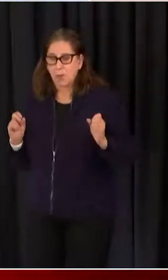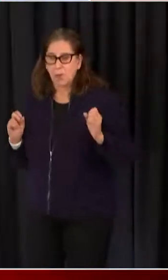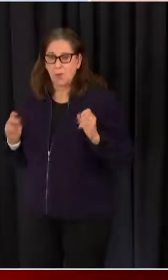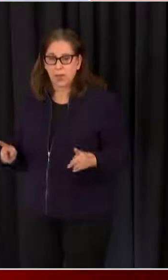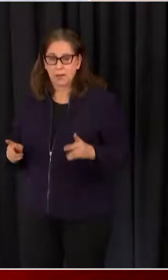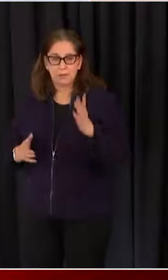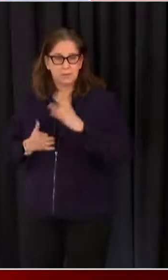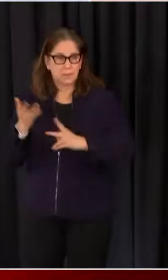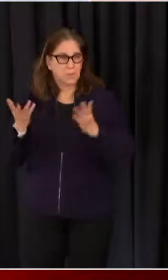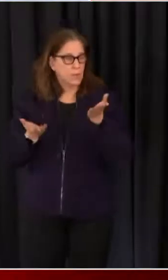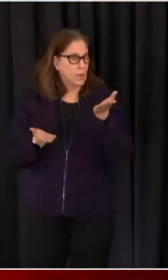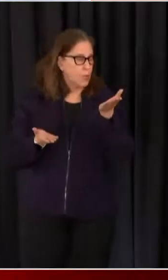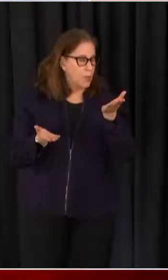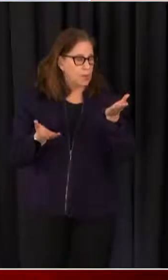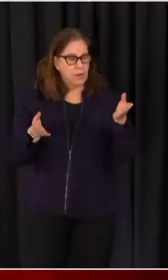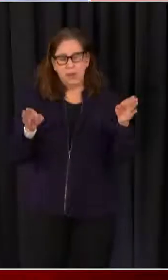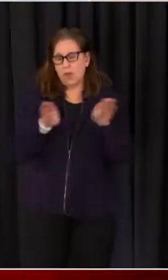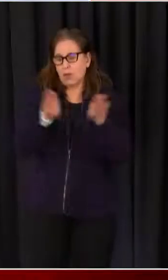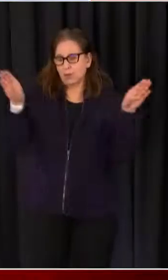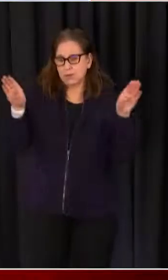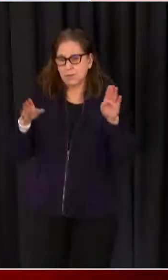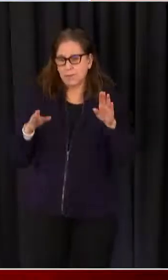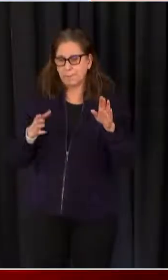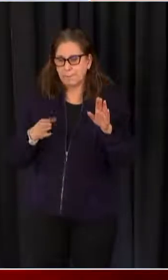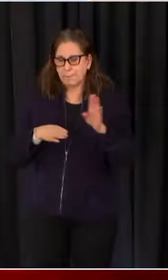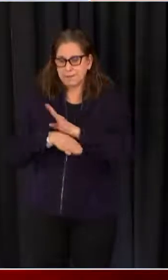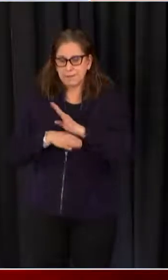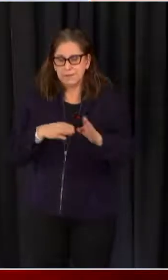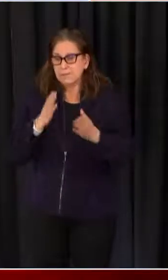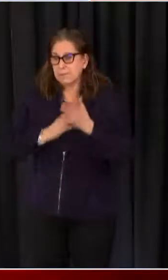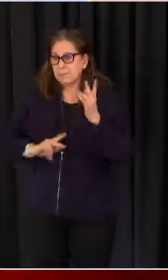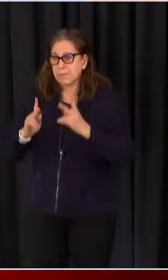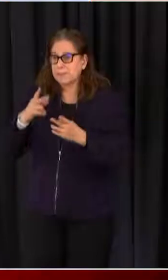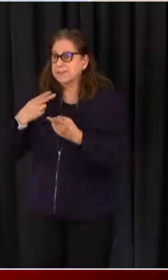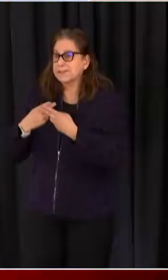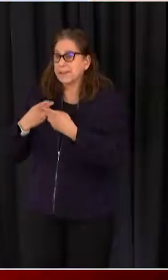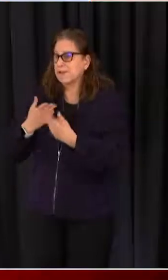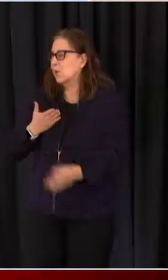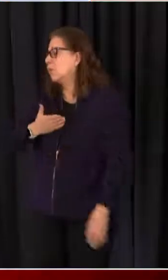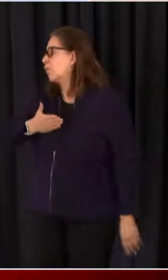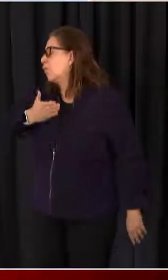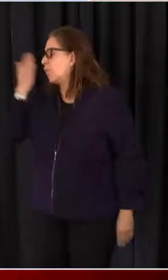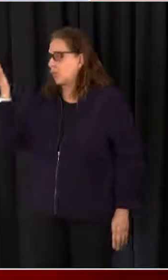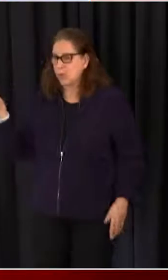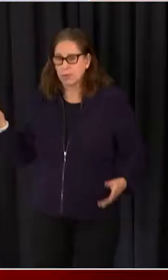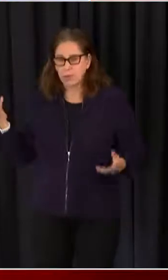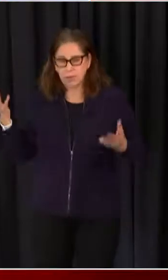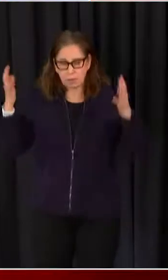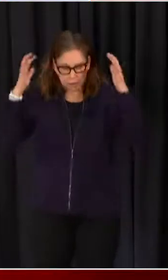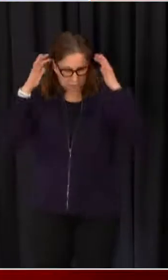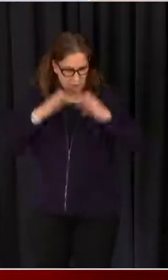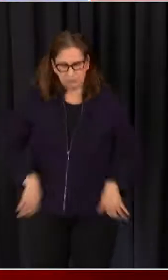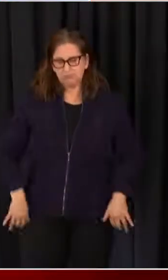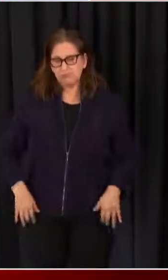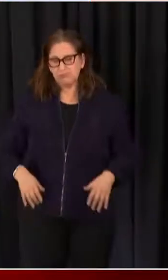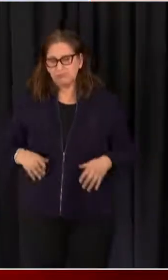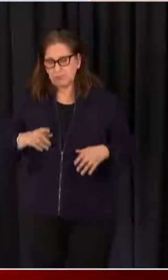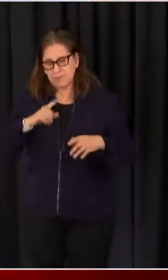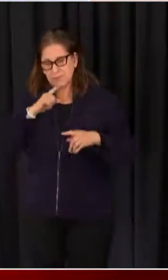Their businesses, their savings, their hope about what's coming